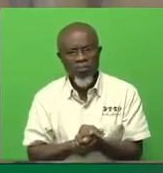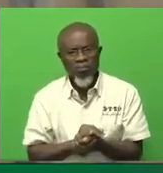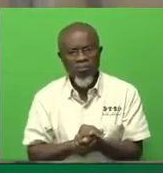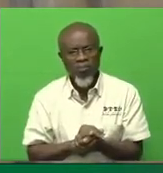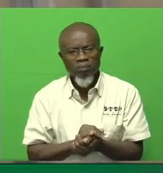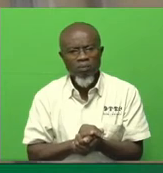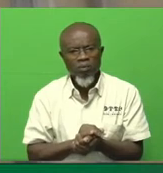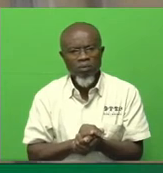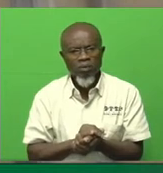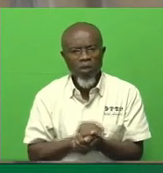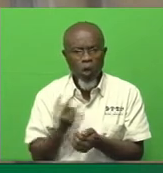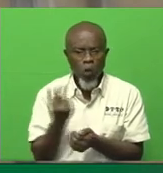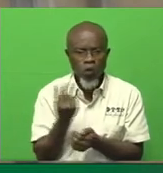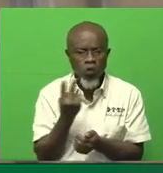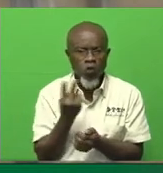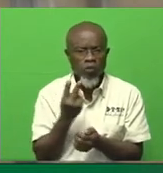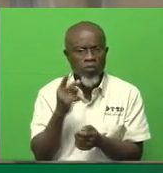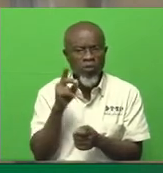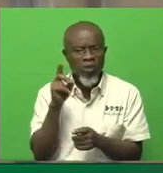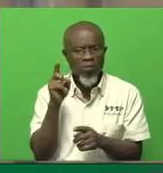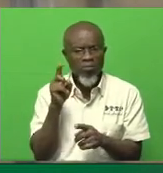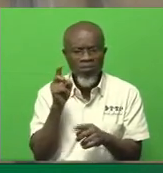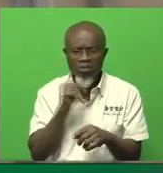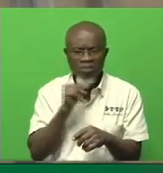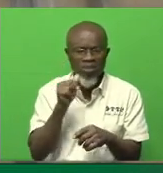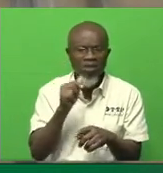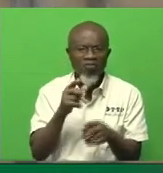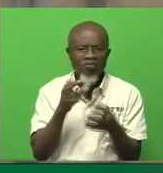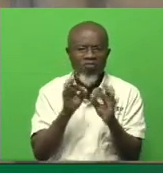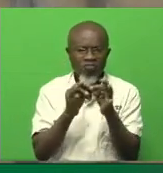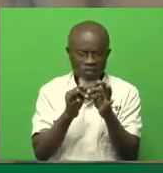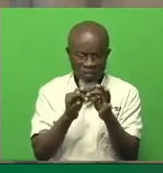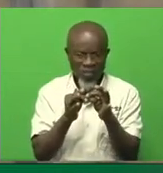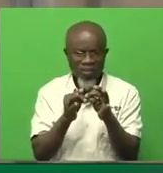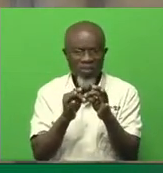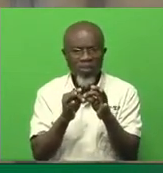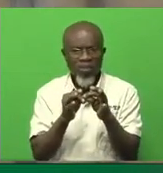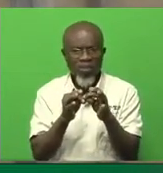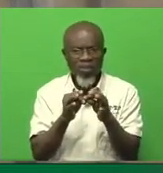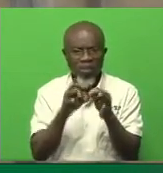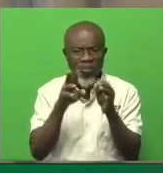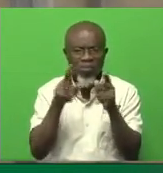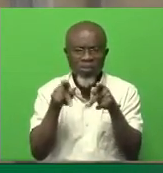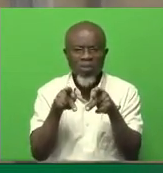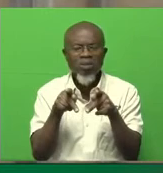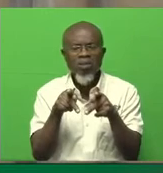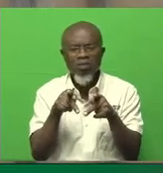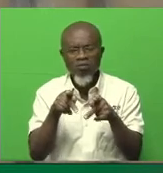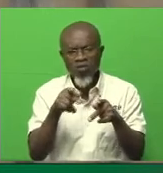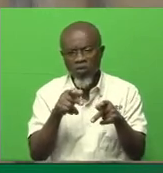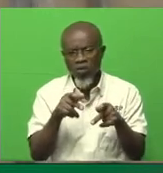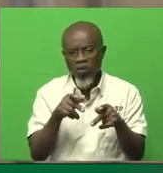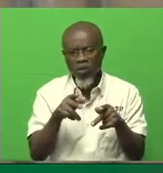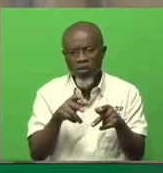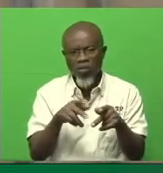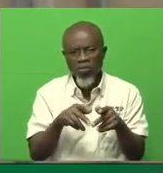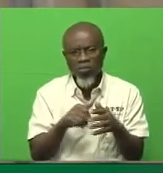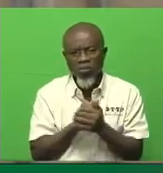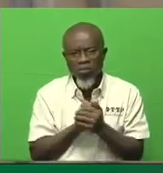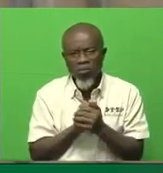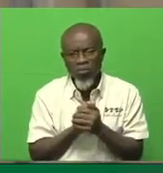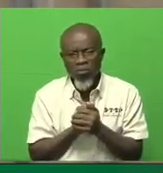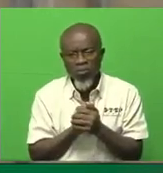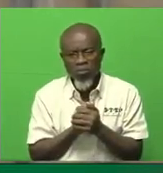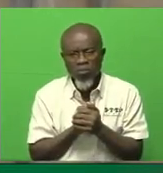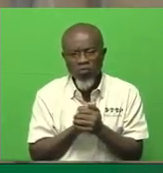two of them couldn't fix the issue of maternal mortality you know who fixed that me this government this government